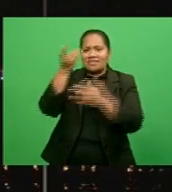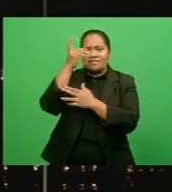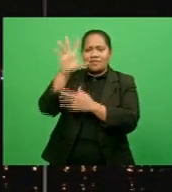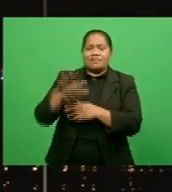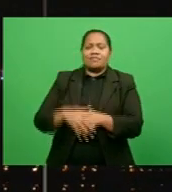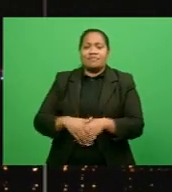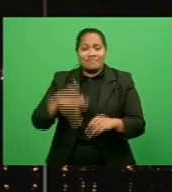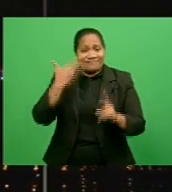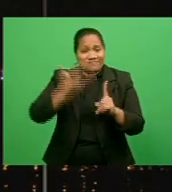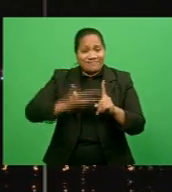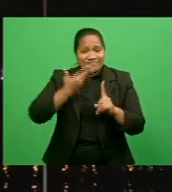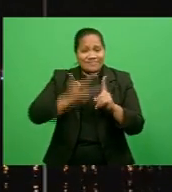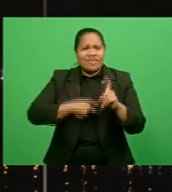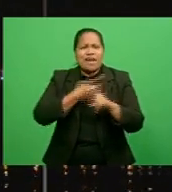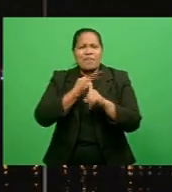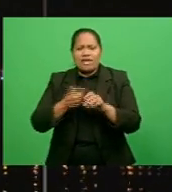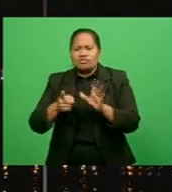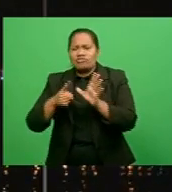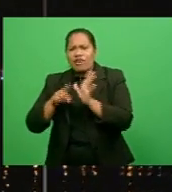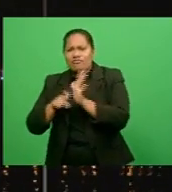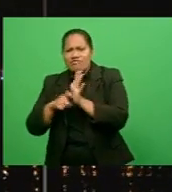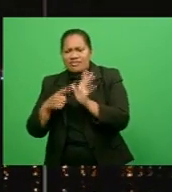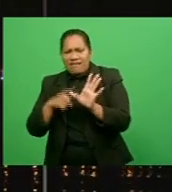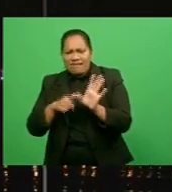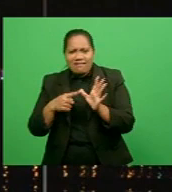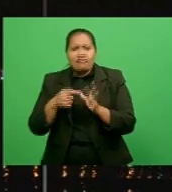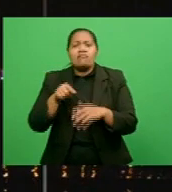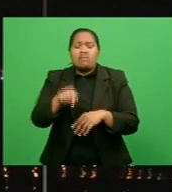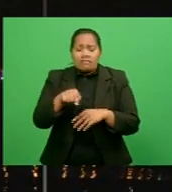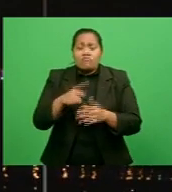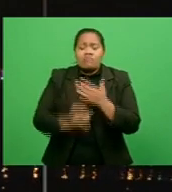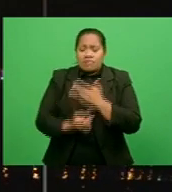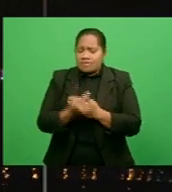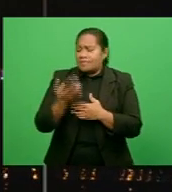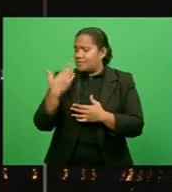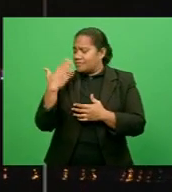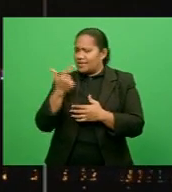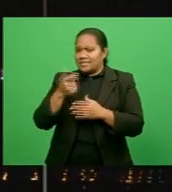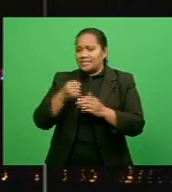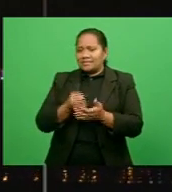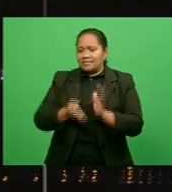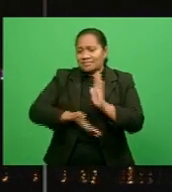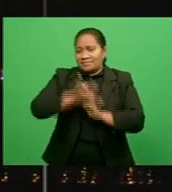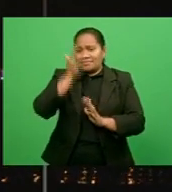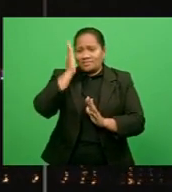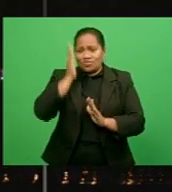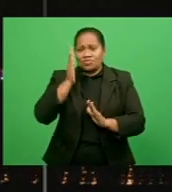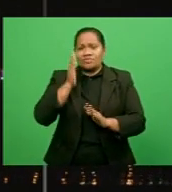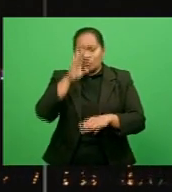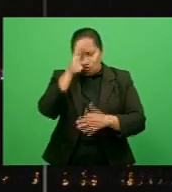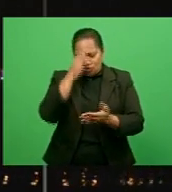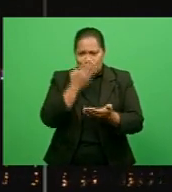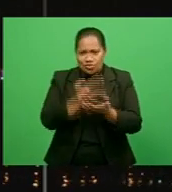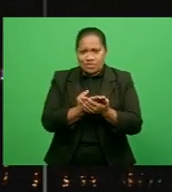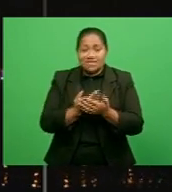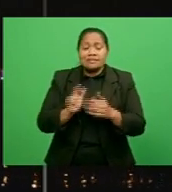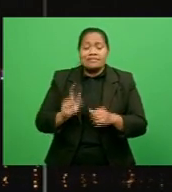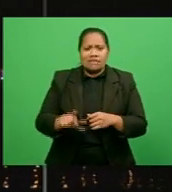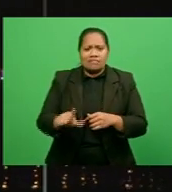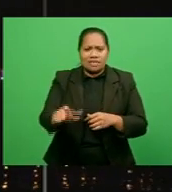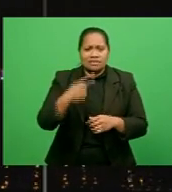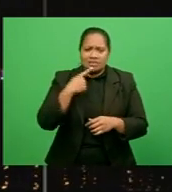KAMLESH ARYA, who was then a secondary school student, attended the celebrations at Sobrel Park in Lambasa and says a lot has